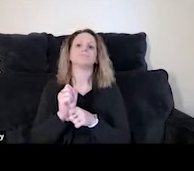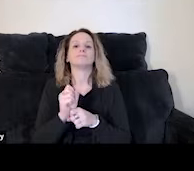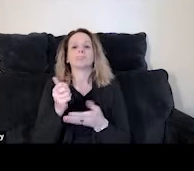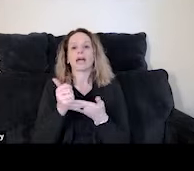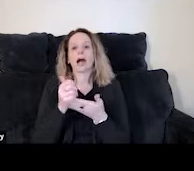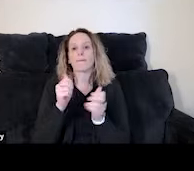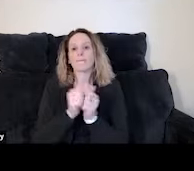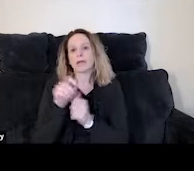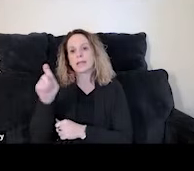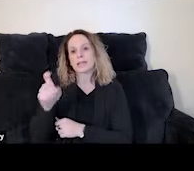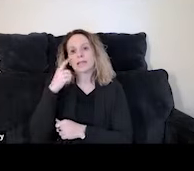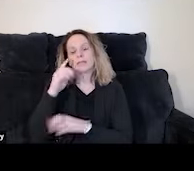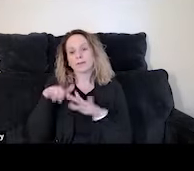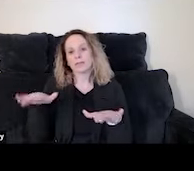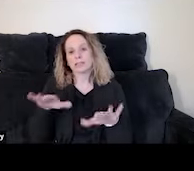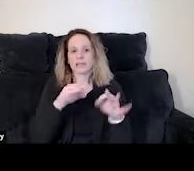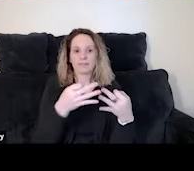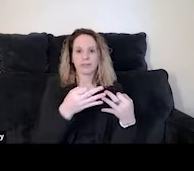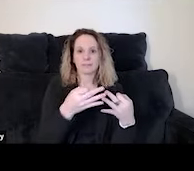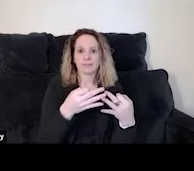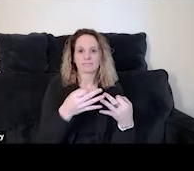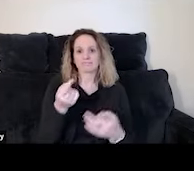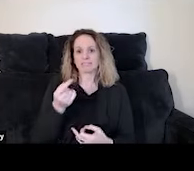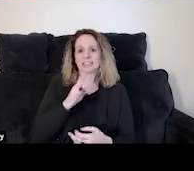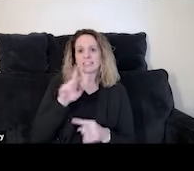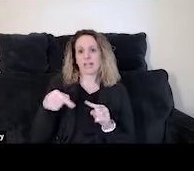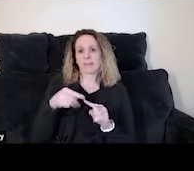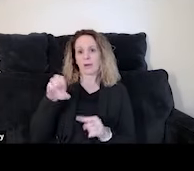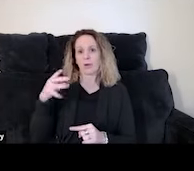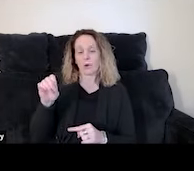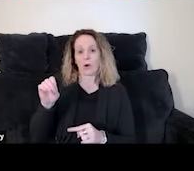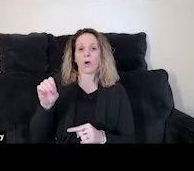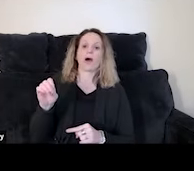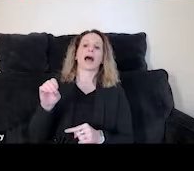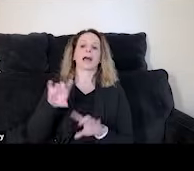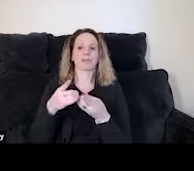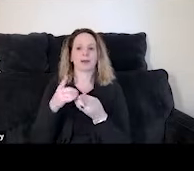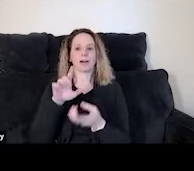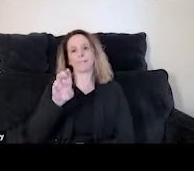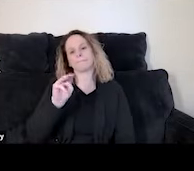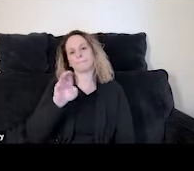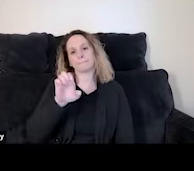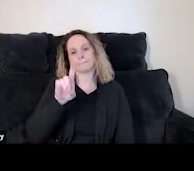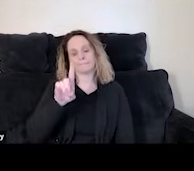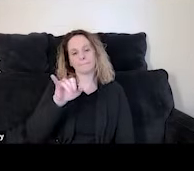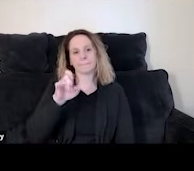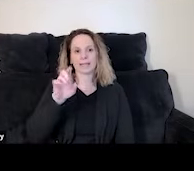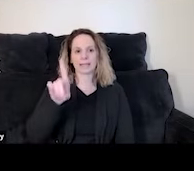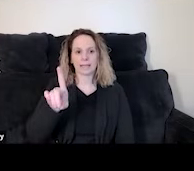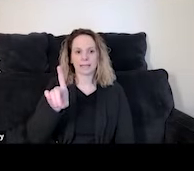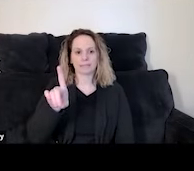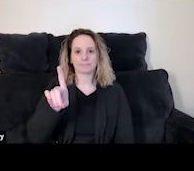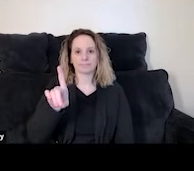the needs of kids and families. I'm going to talk about the Ohio Department of Medicaid and the pivotal role that they've played